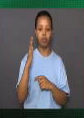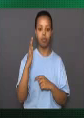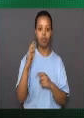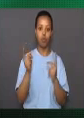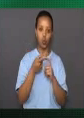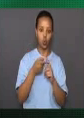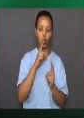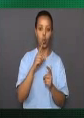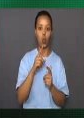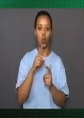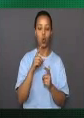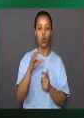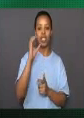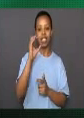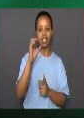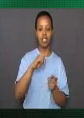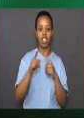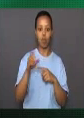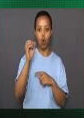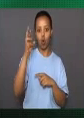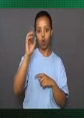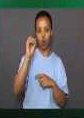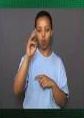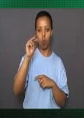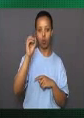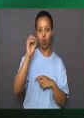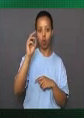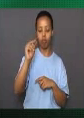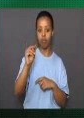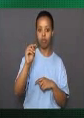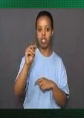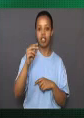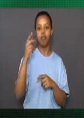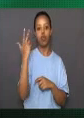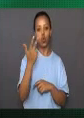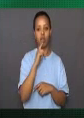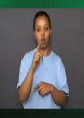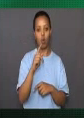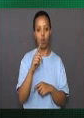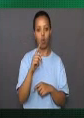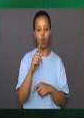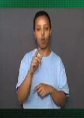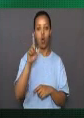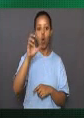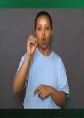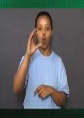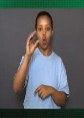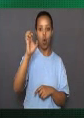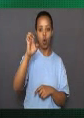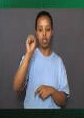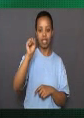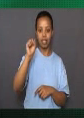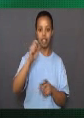of chromosome is number 6. The definition of locus is